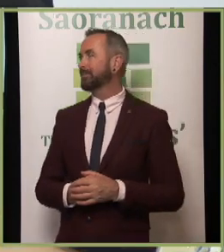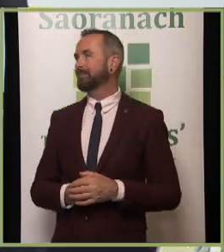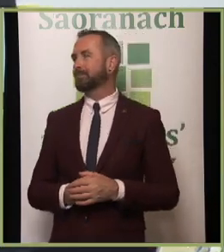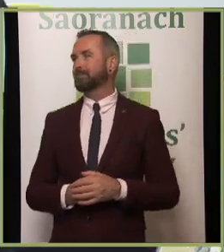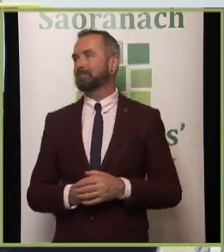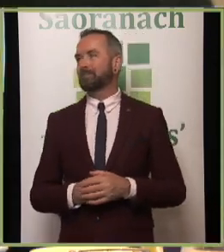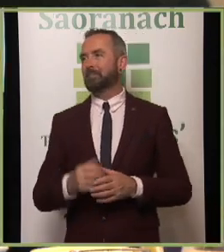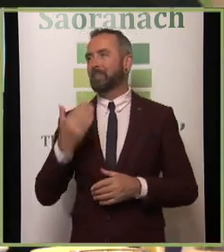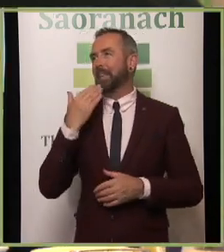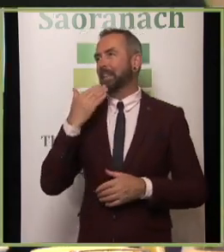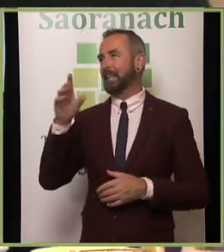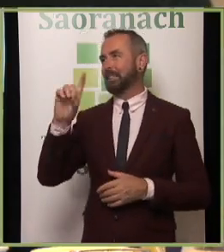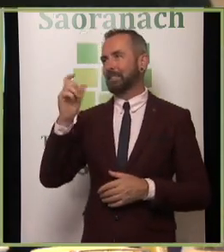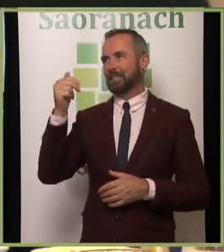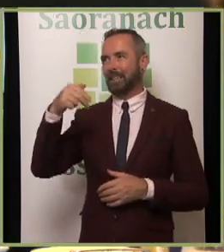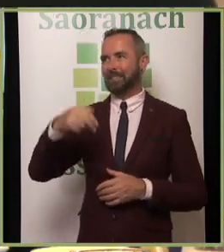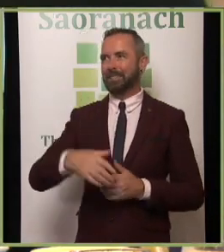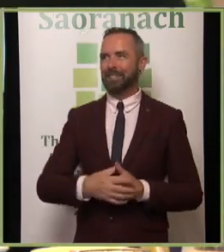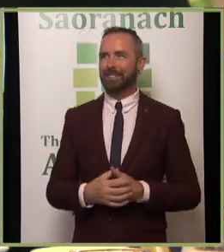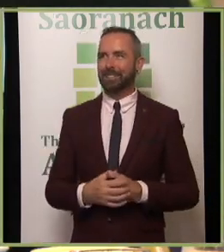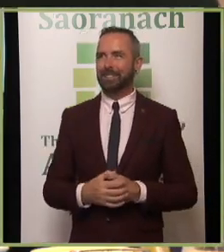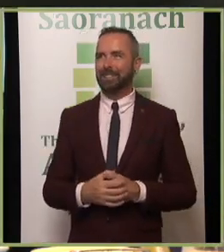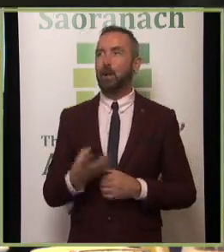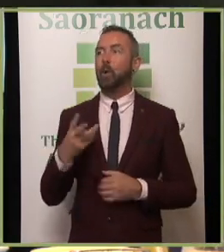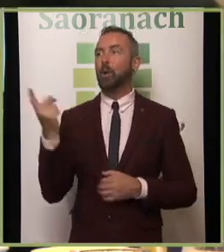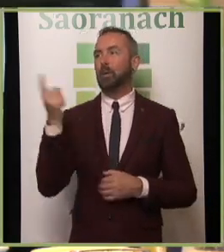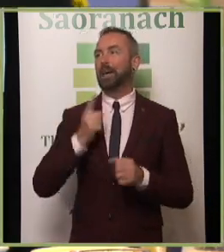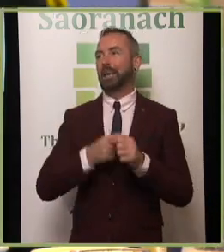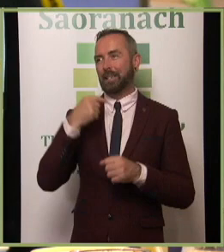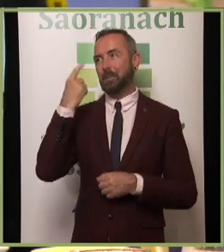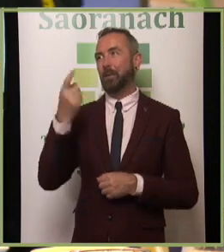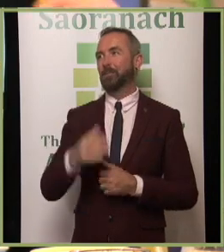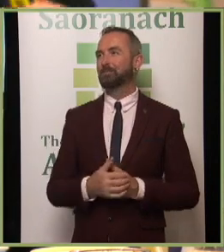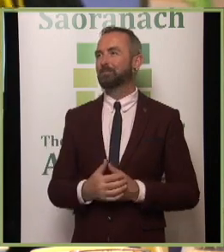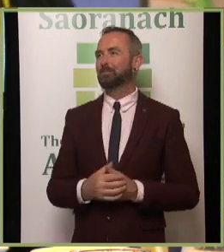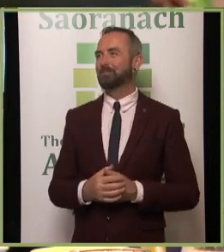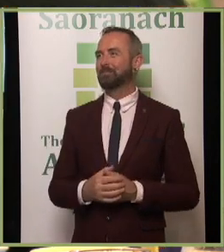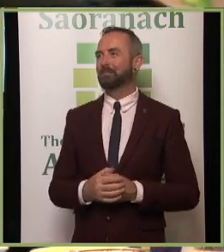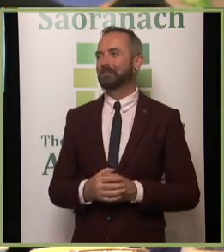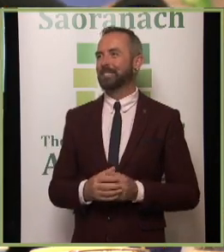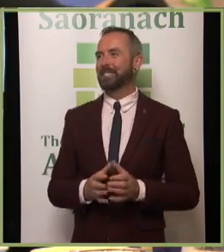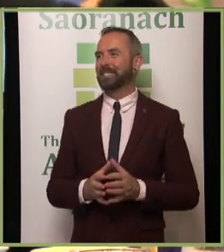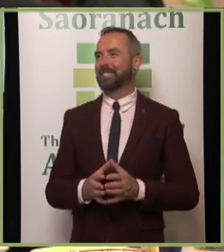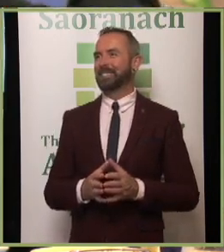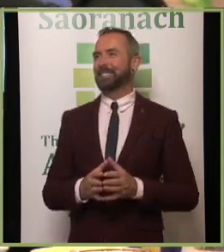Thanks, Dan. Sorry about that. We'll be here tomorrow, folks. Okay, how about then?